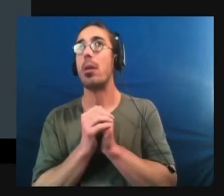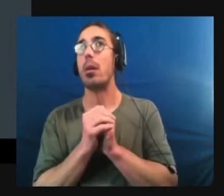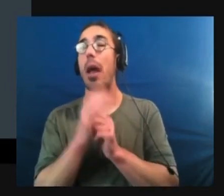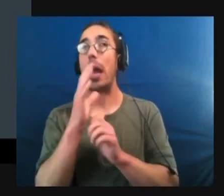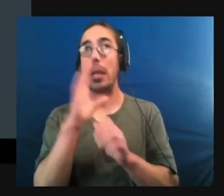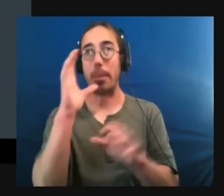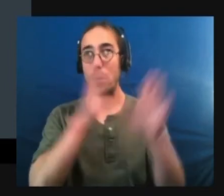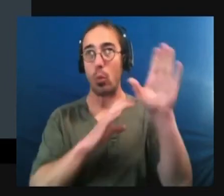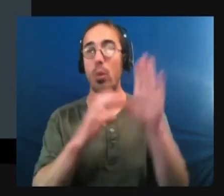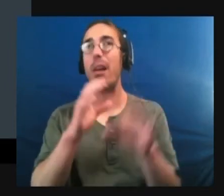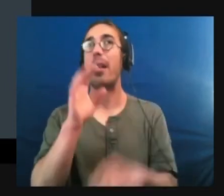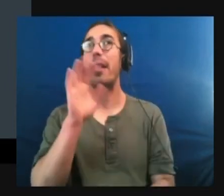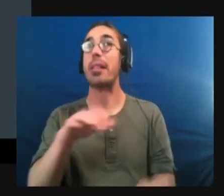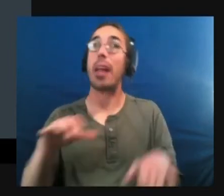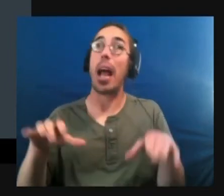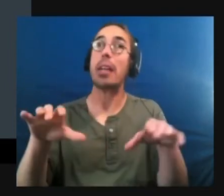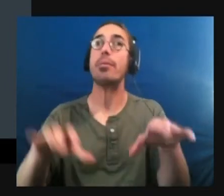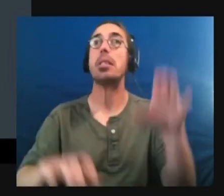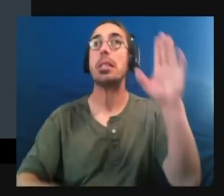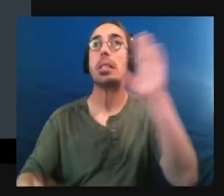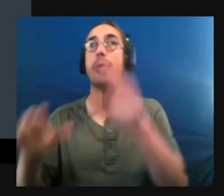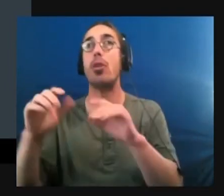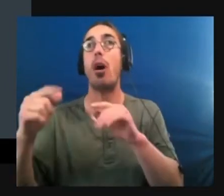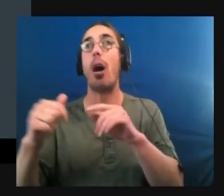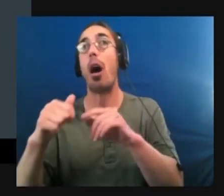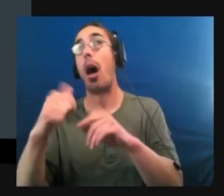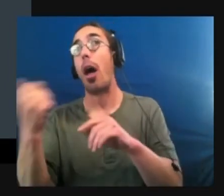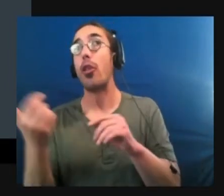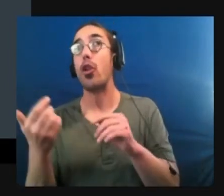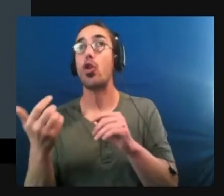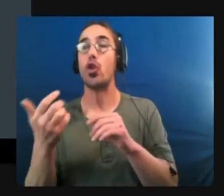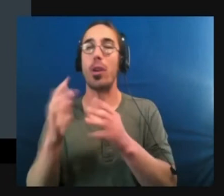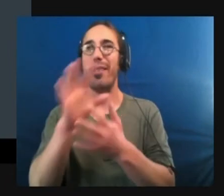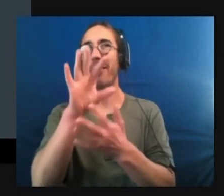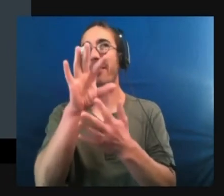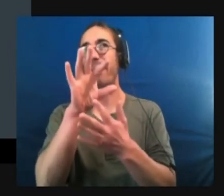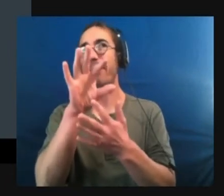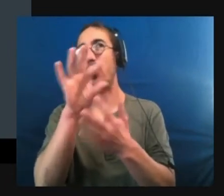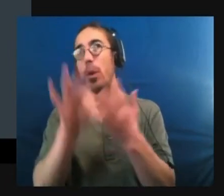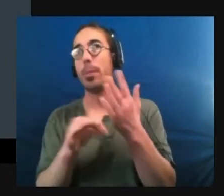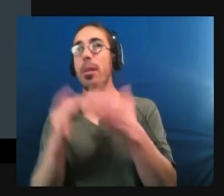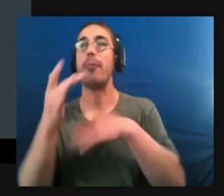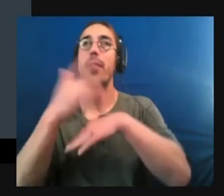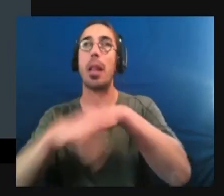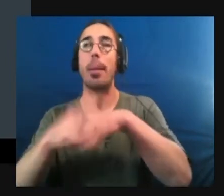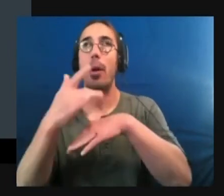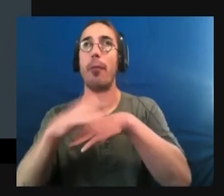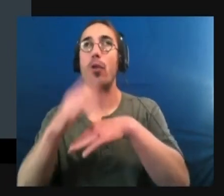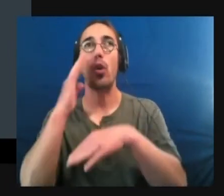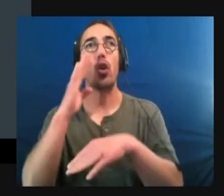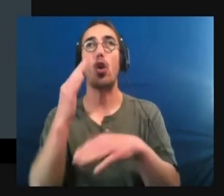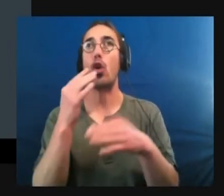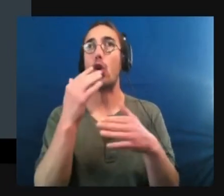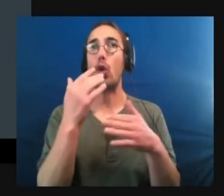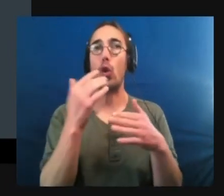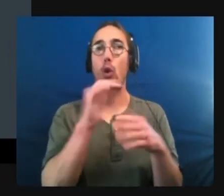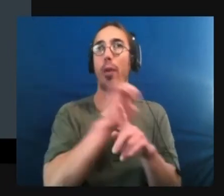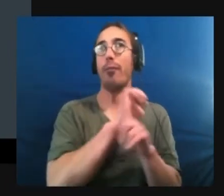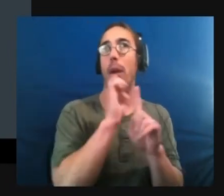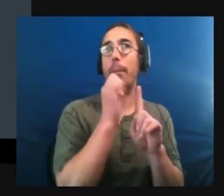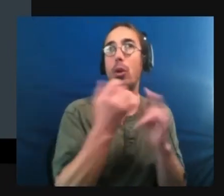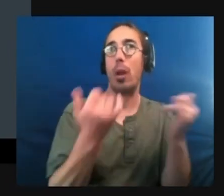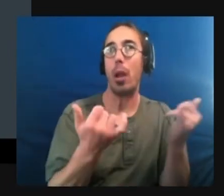is actively seeking alternatives available in the individual's current environment, recognizing